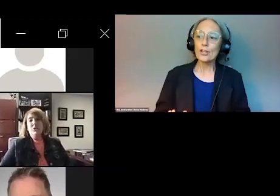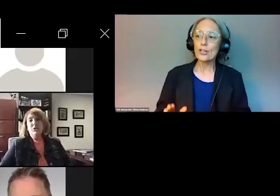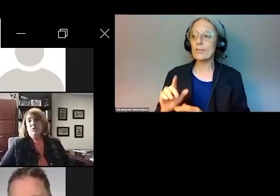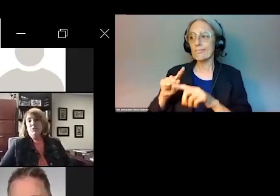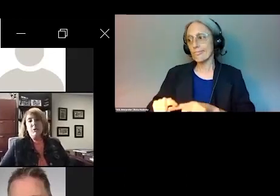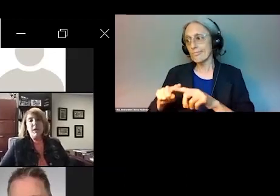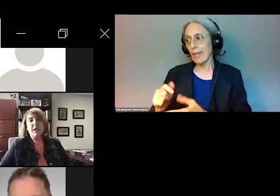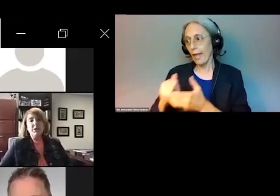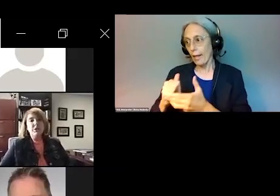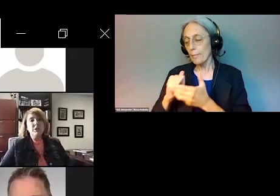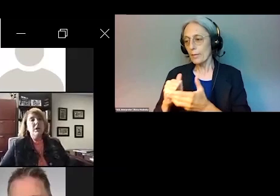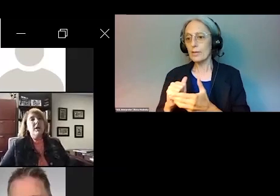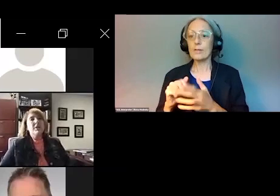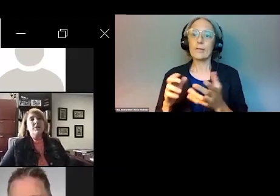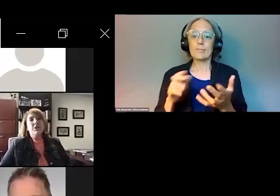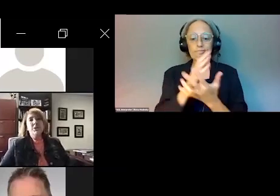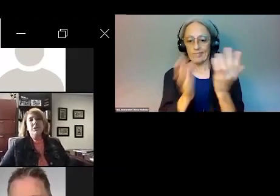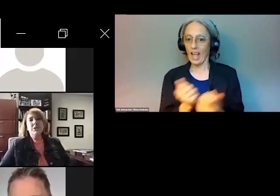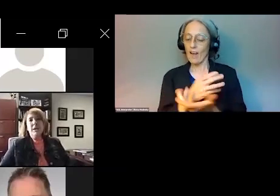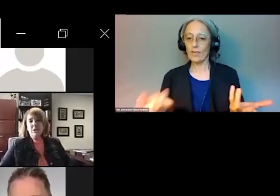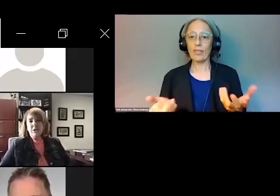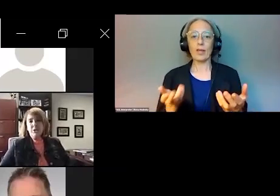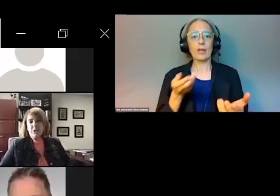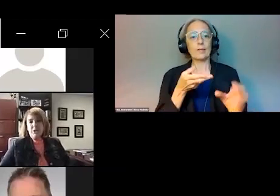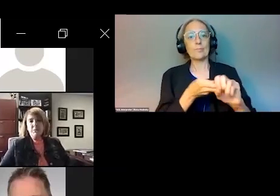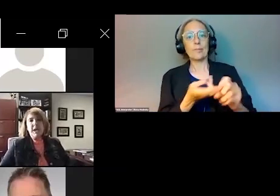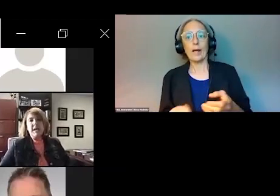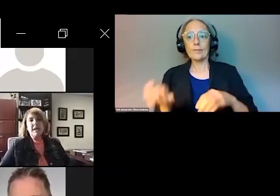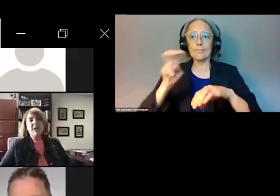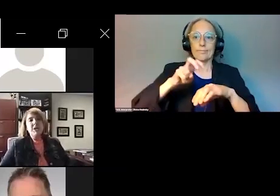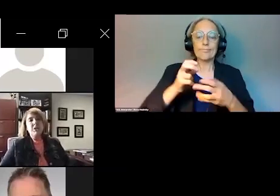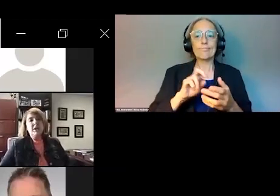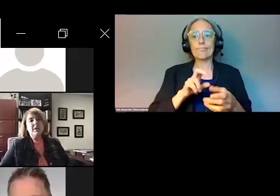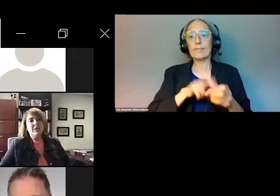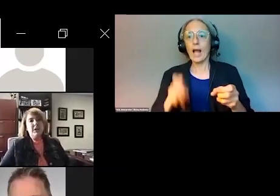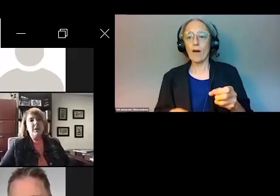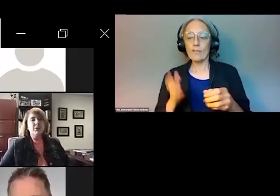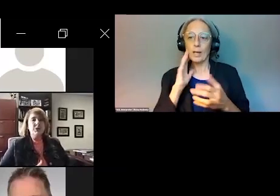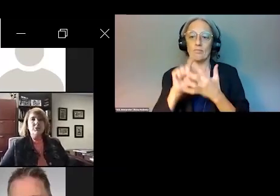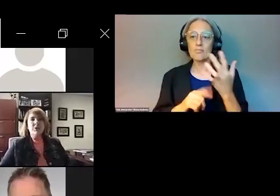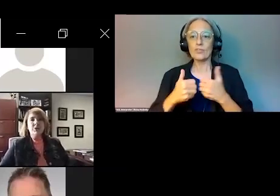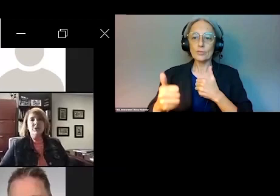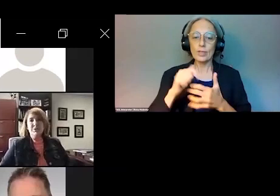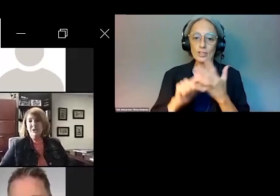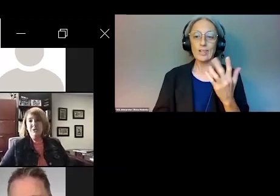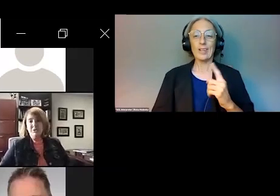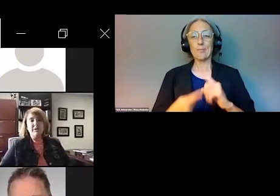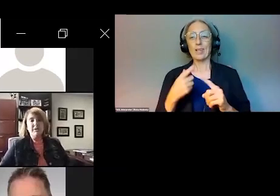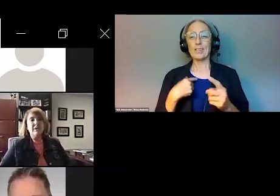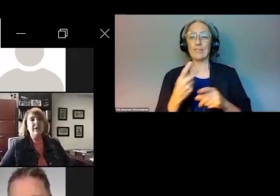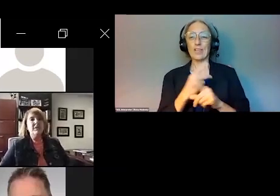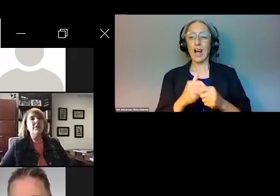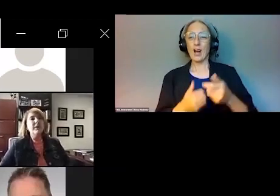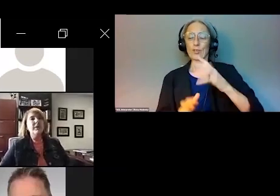getting out of the bed to transportation. There's also the psychological adjustment adaptation that has to come to adjust with this